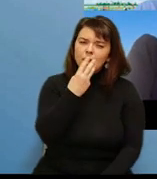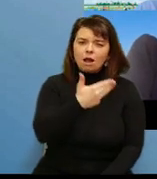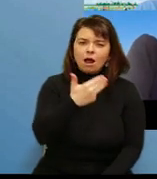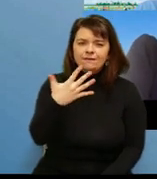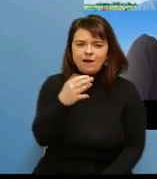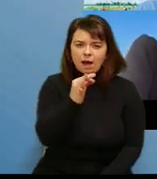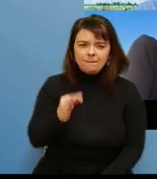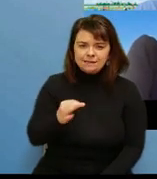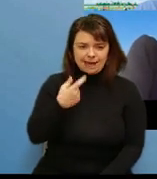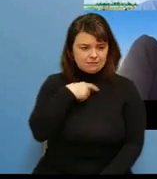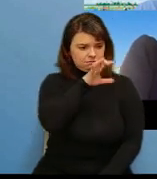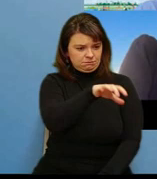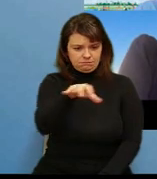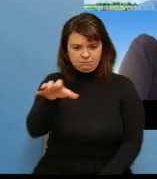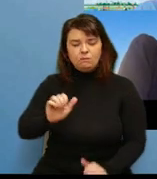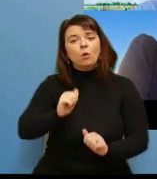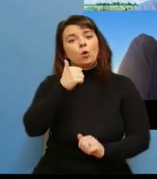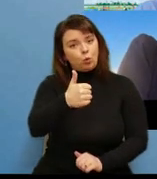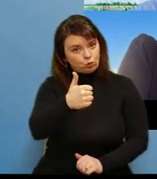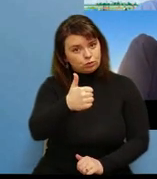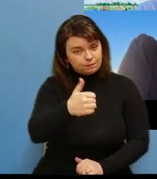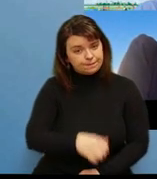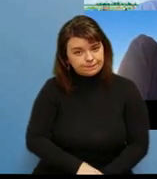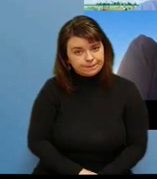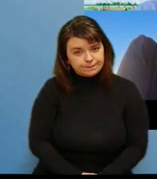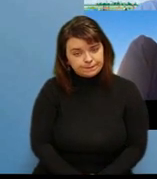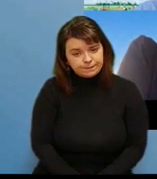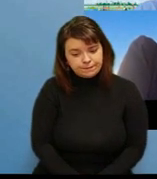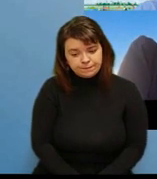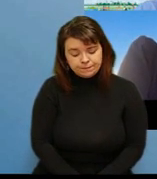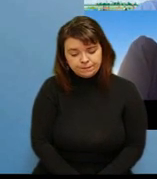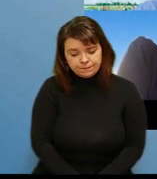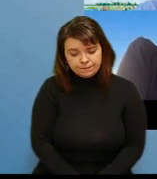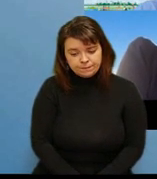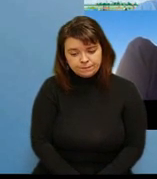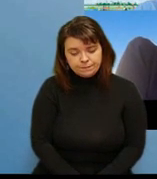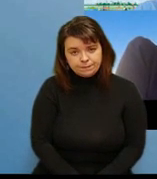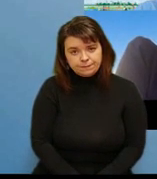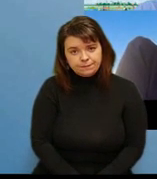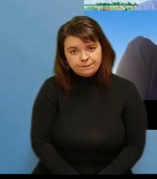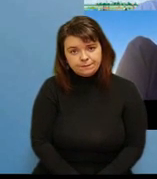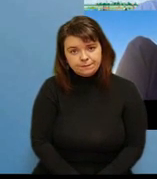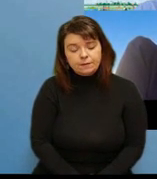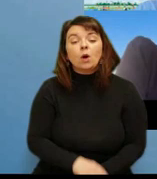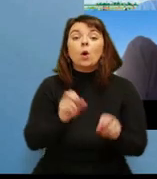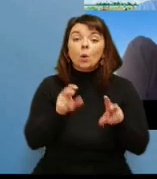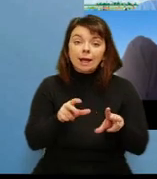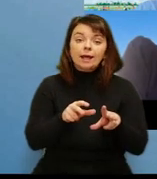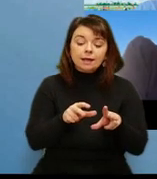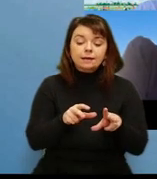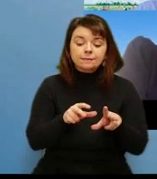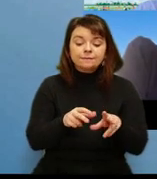of the system, and they have done really well. 95% of the practice rated as good.